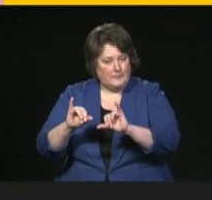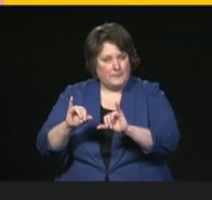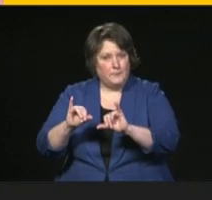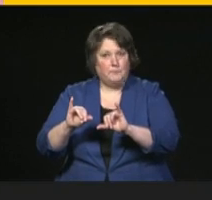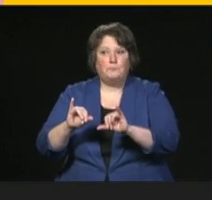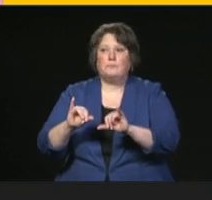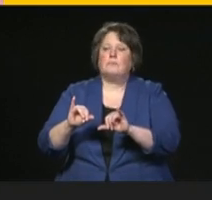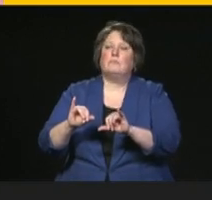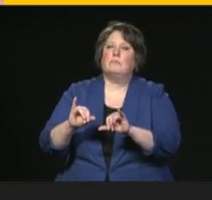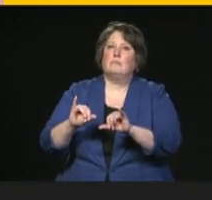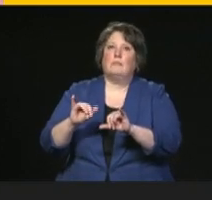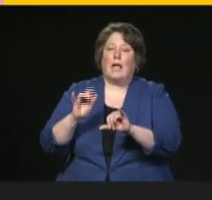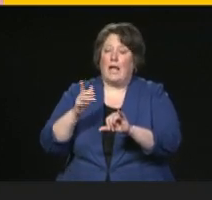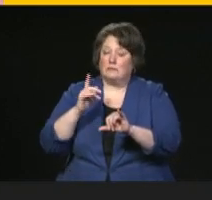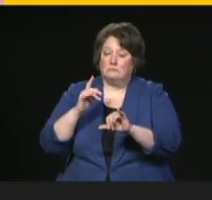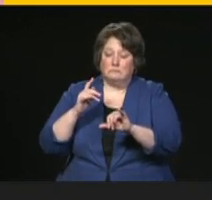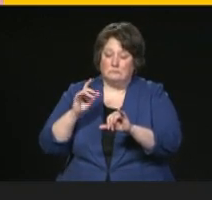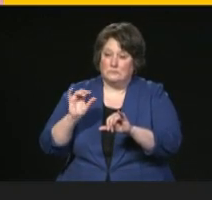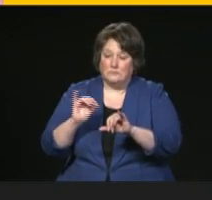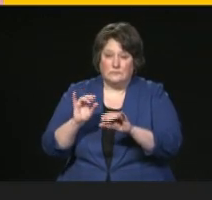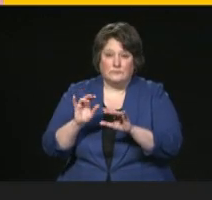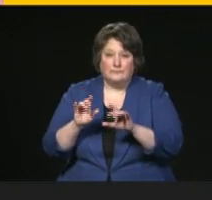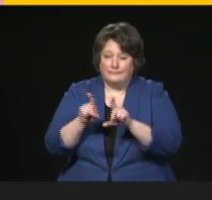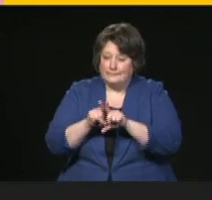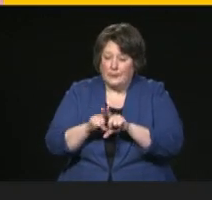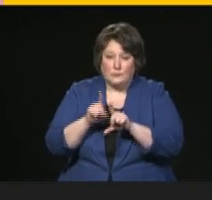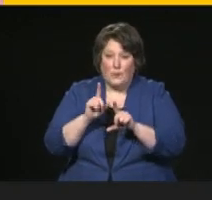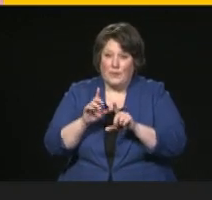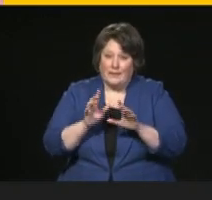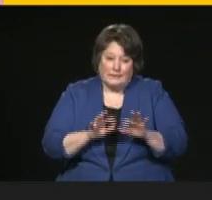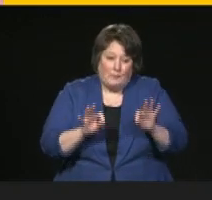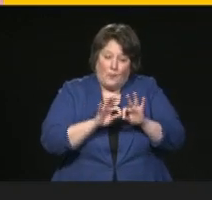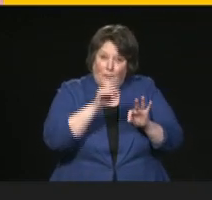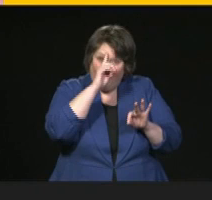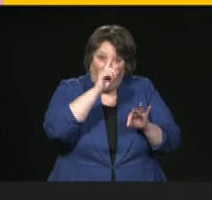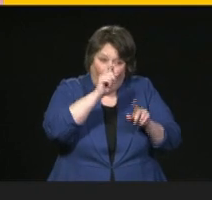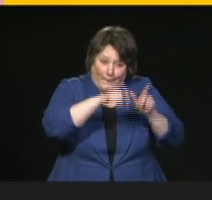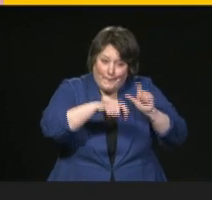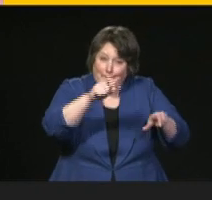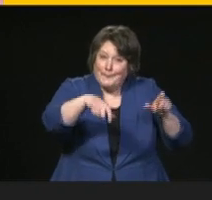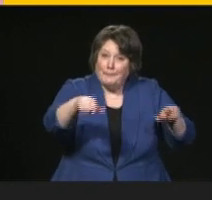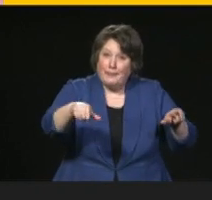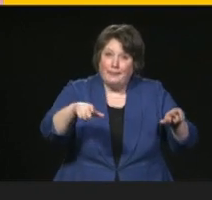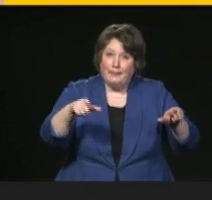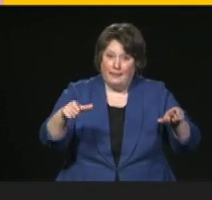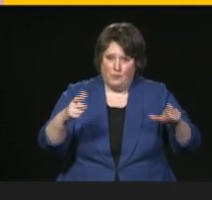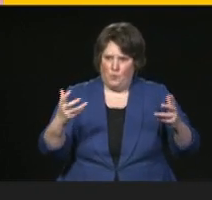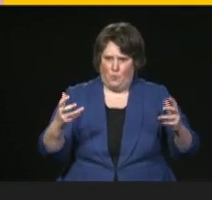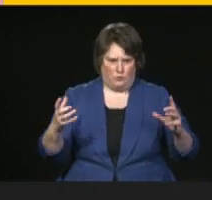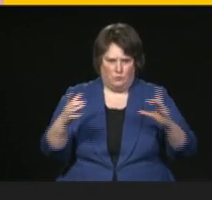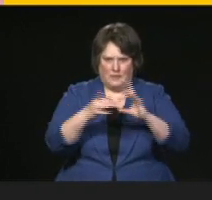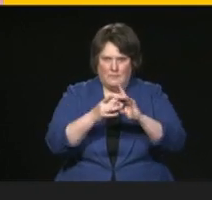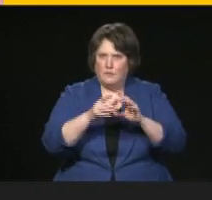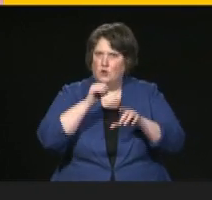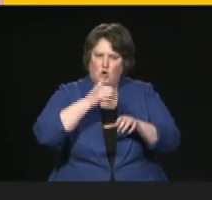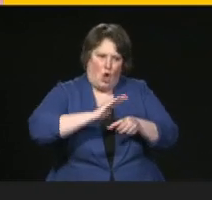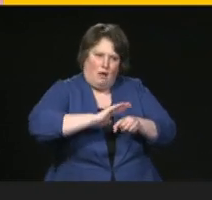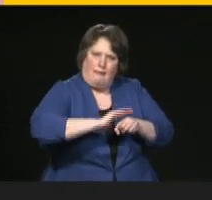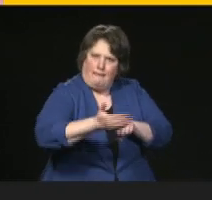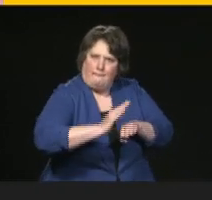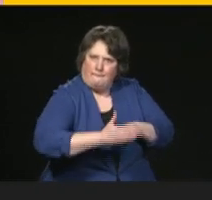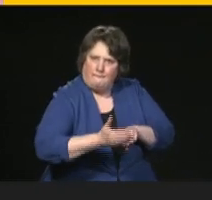important for Canadians, and that is to keep that connection with their employer. So important to